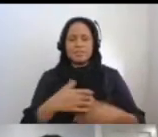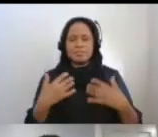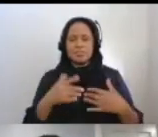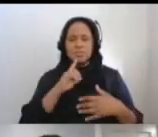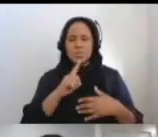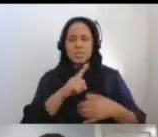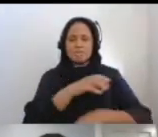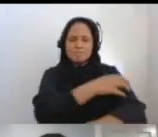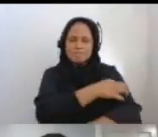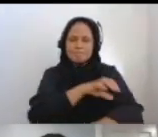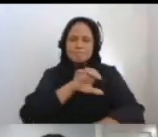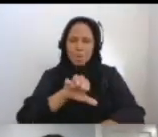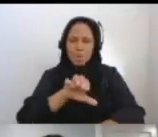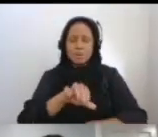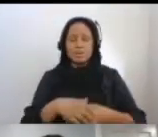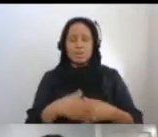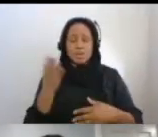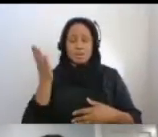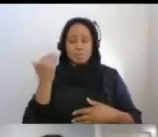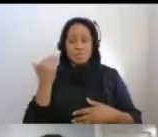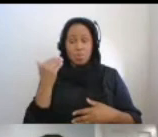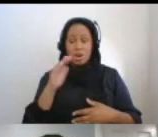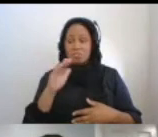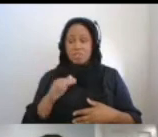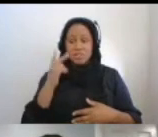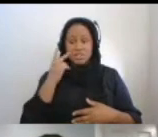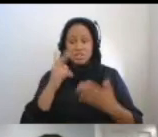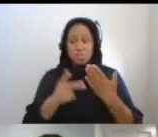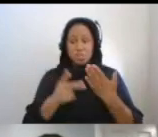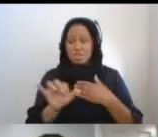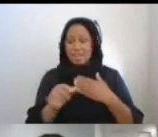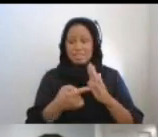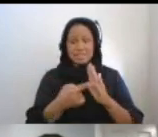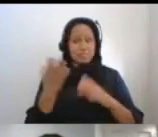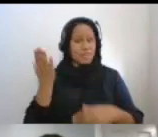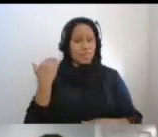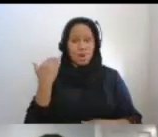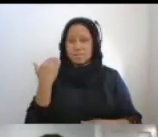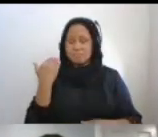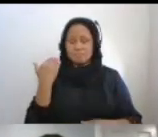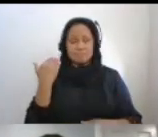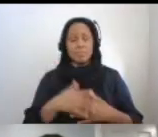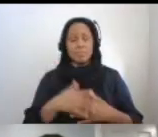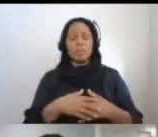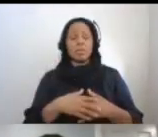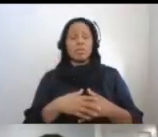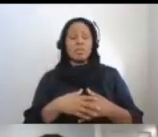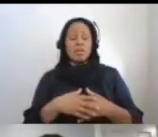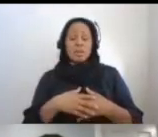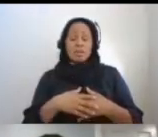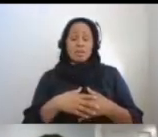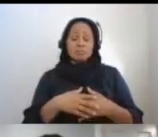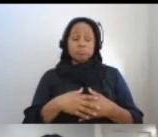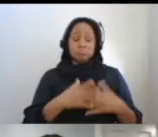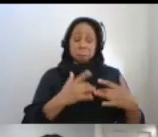empowering. I've never seen a program like this before, where instead of the money following a particular agency